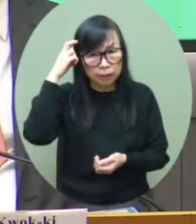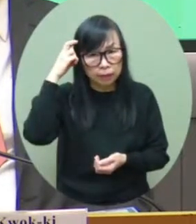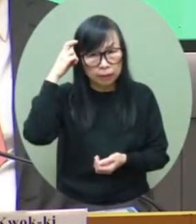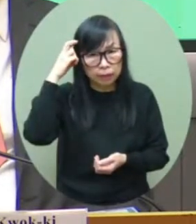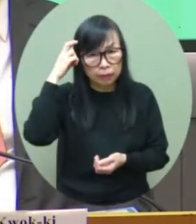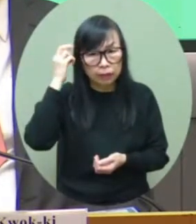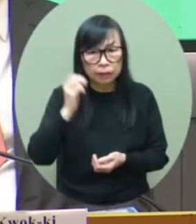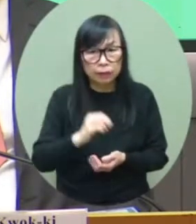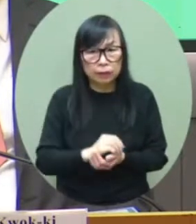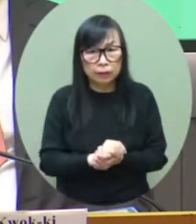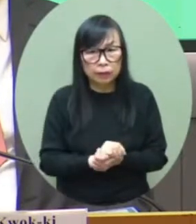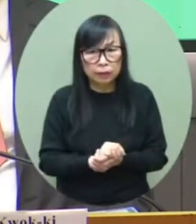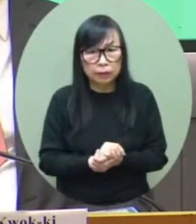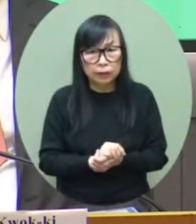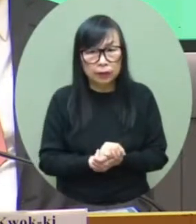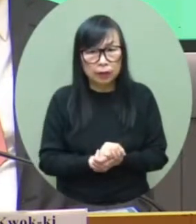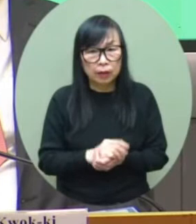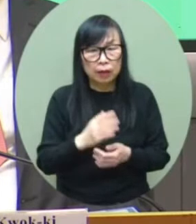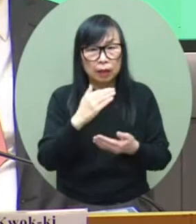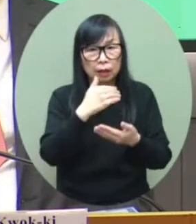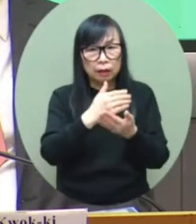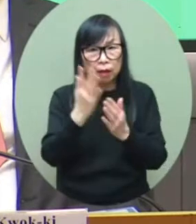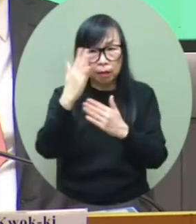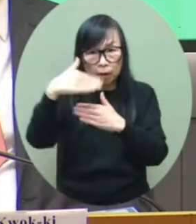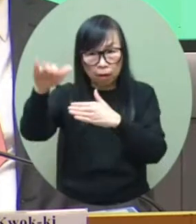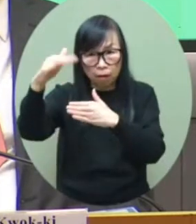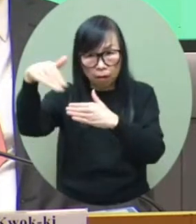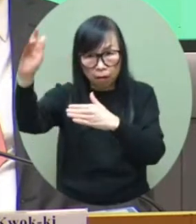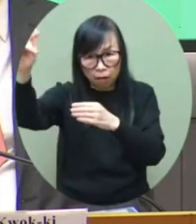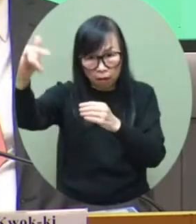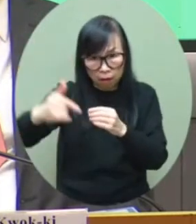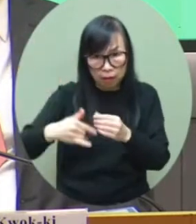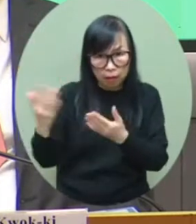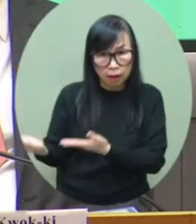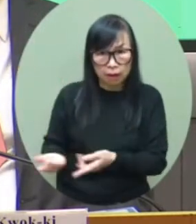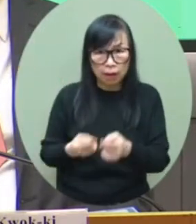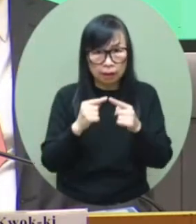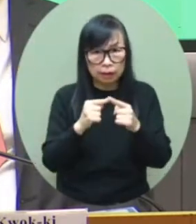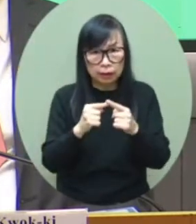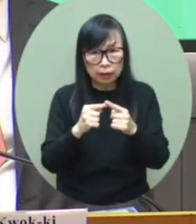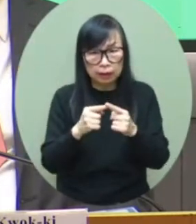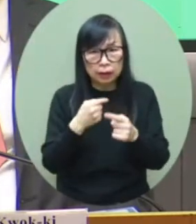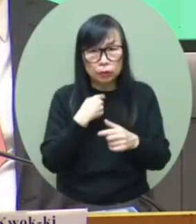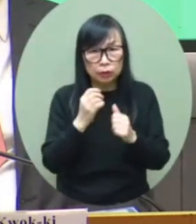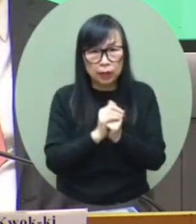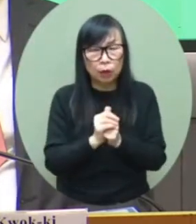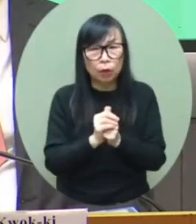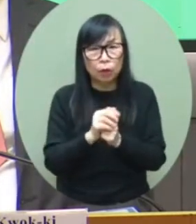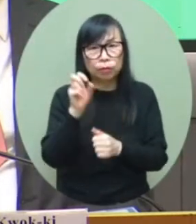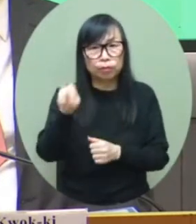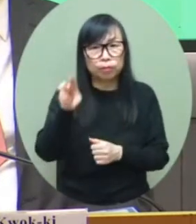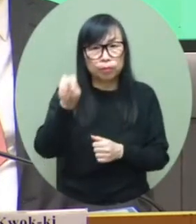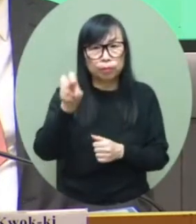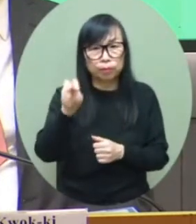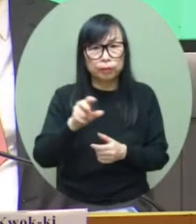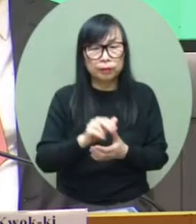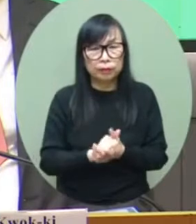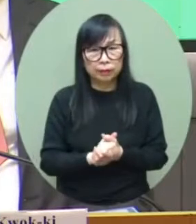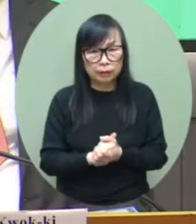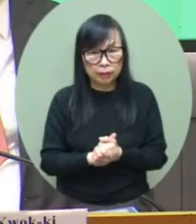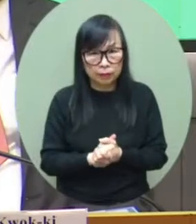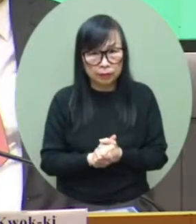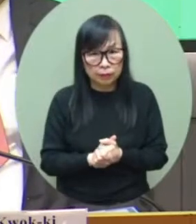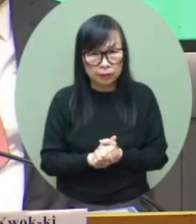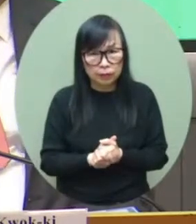coming into Hong Kong from overseas so as to protect the overall public health of the people, for the good of